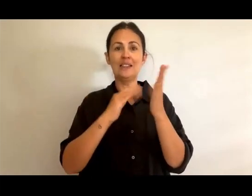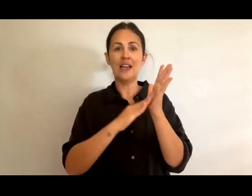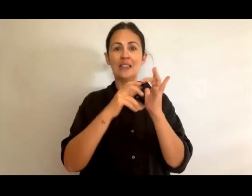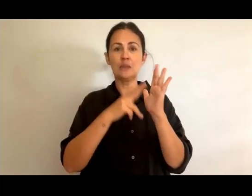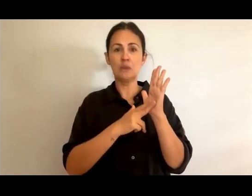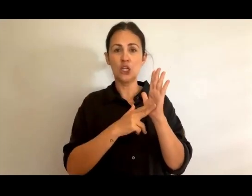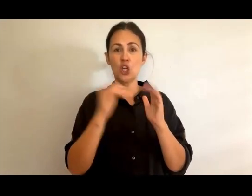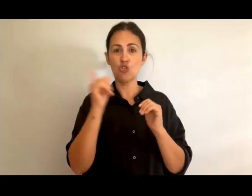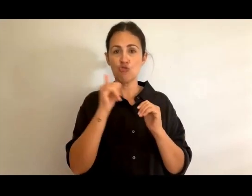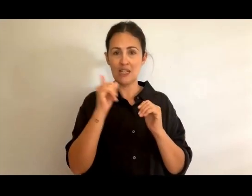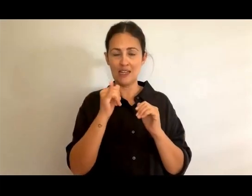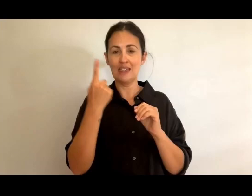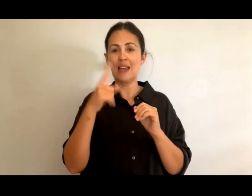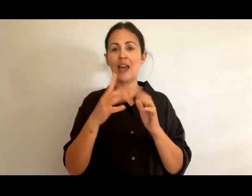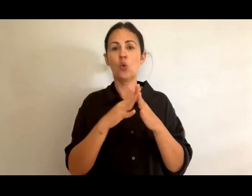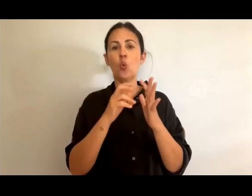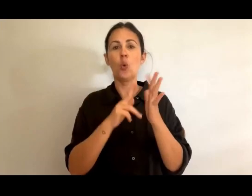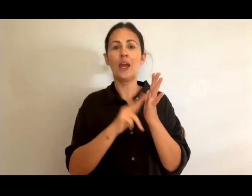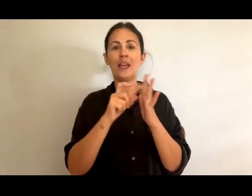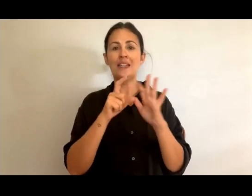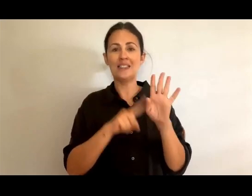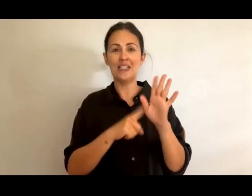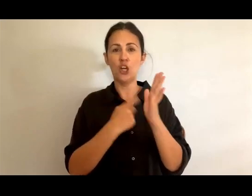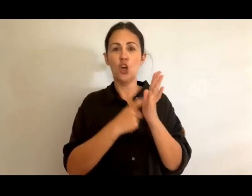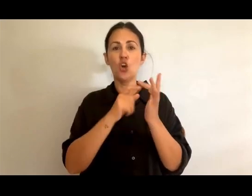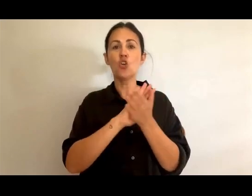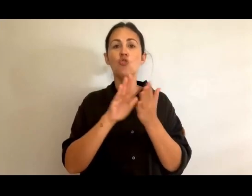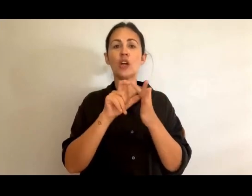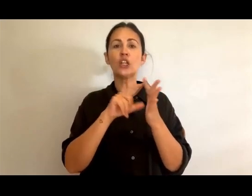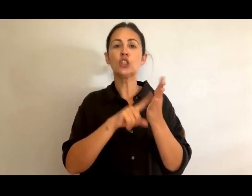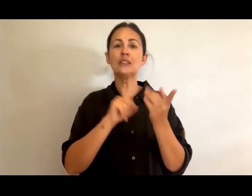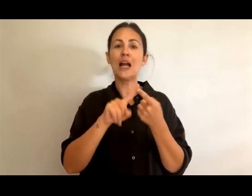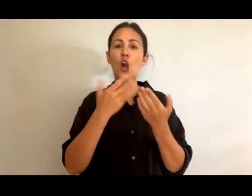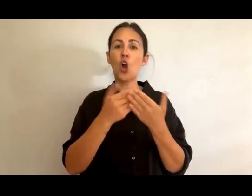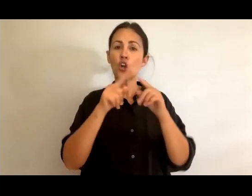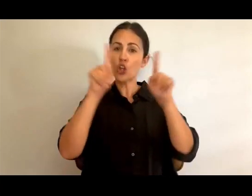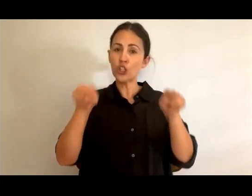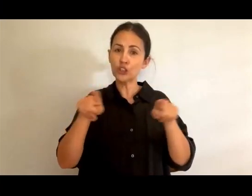coming in on the screen, and over to you online.